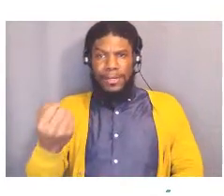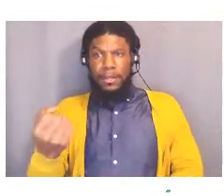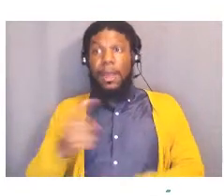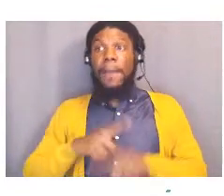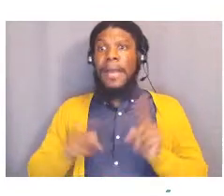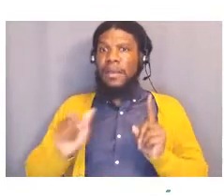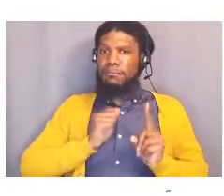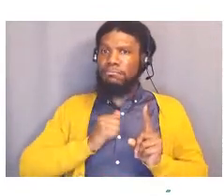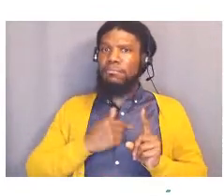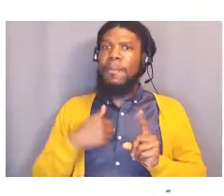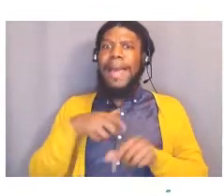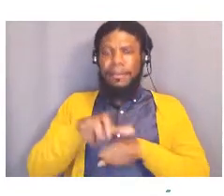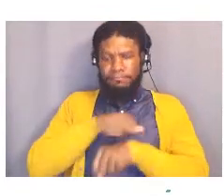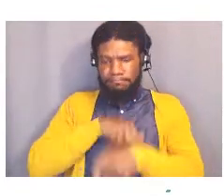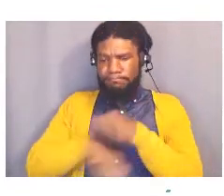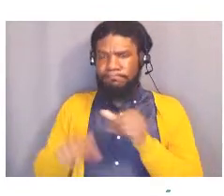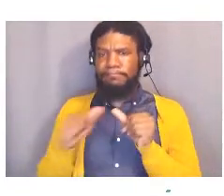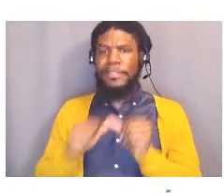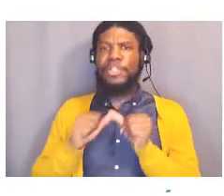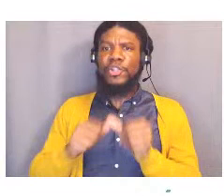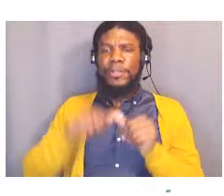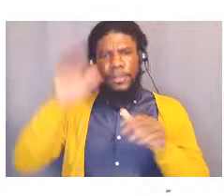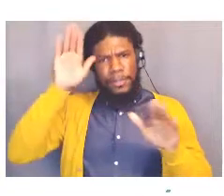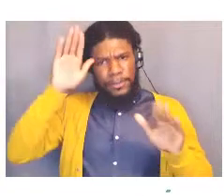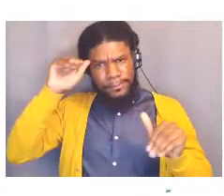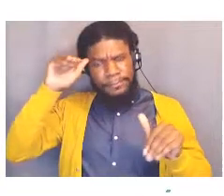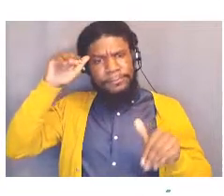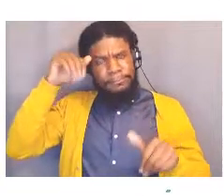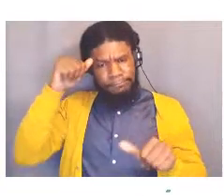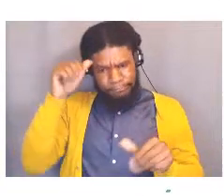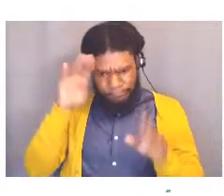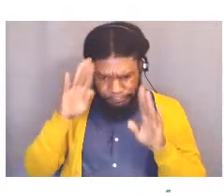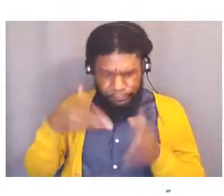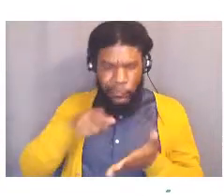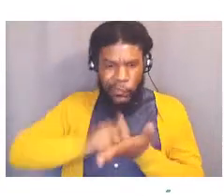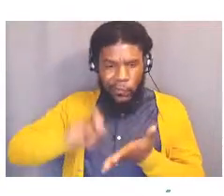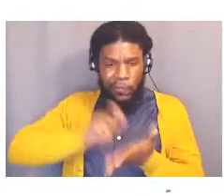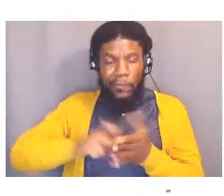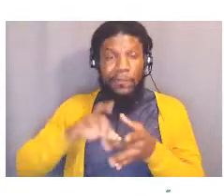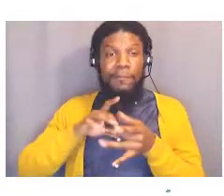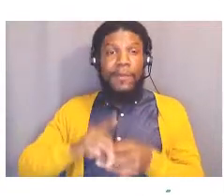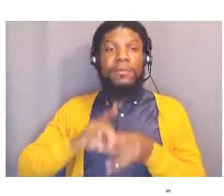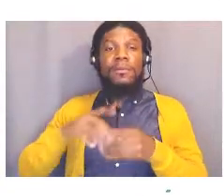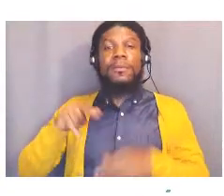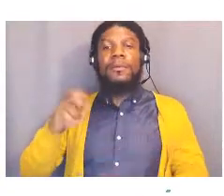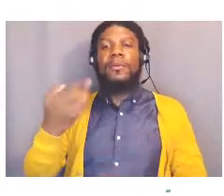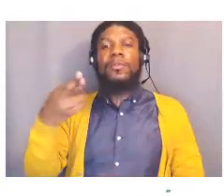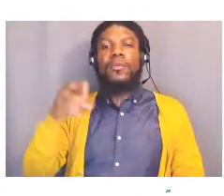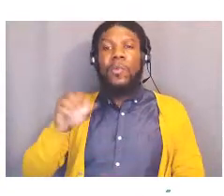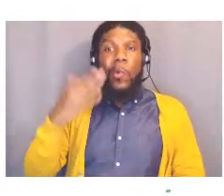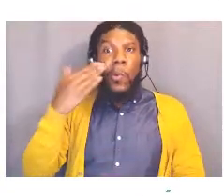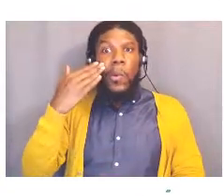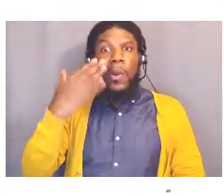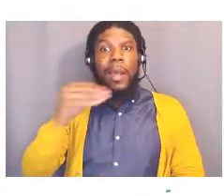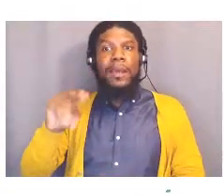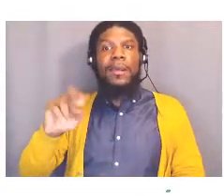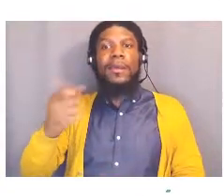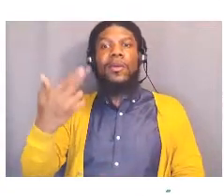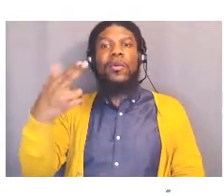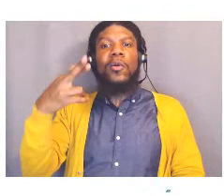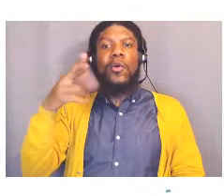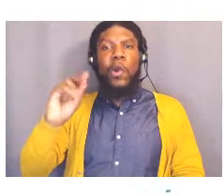write. I continued to write about the Negro awareness and the Negro consciousness. Always a